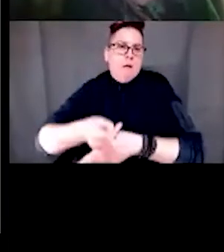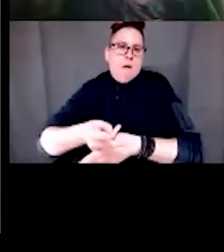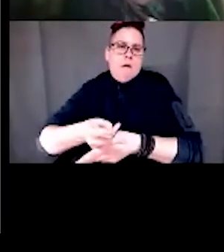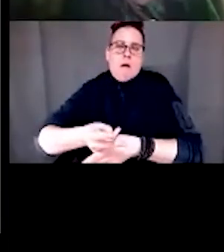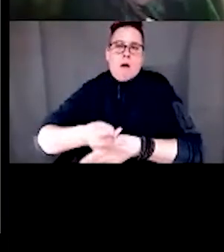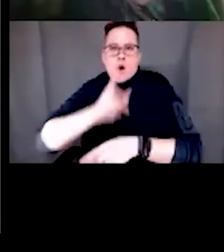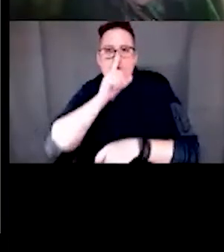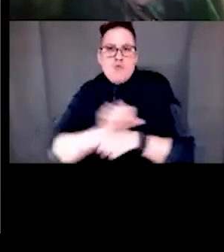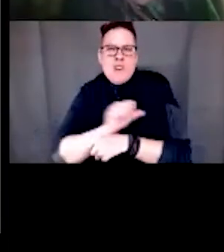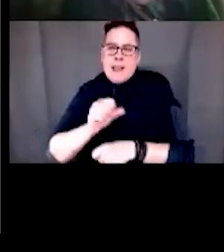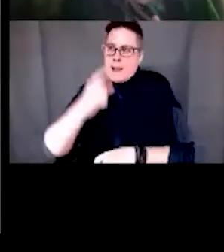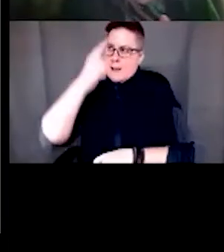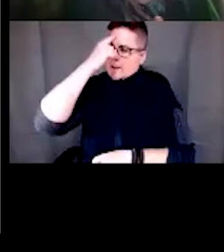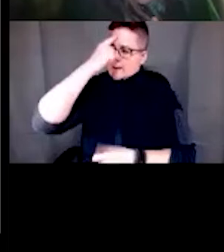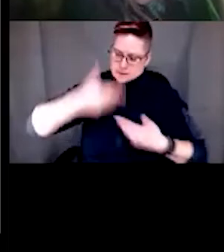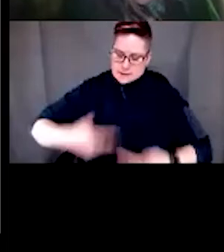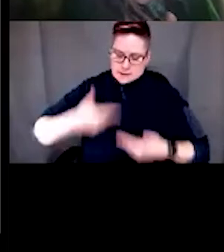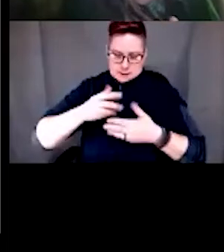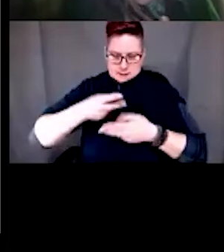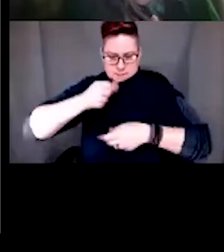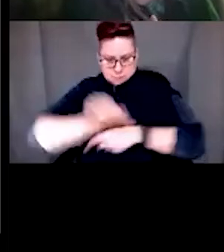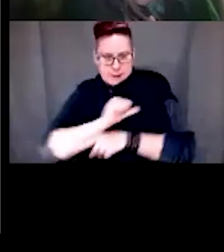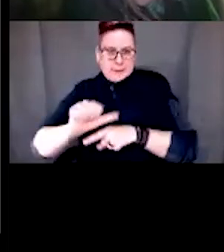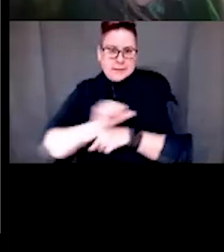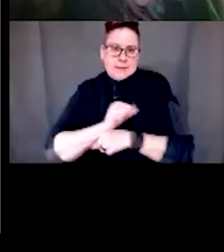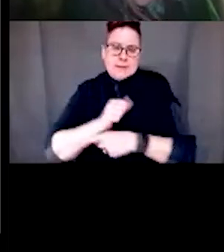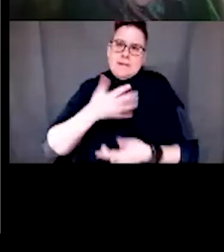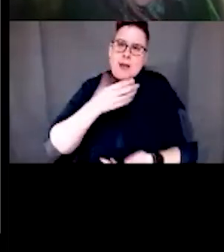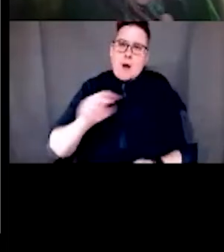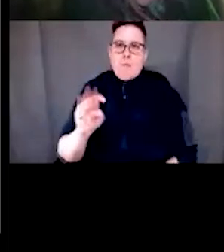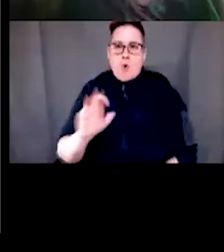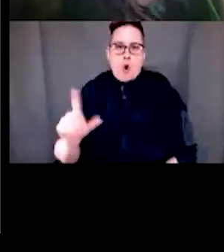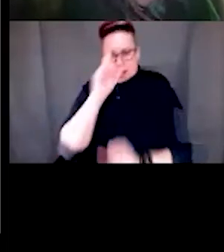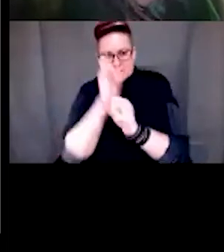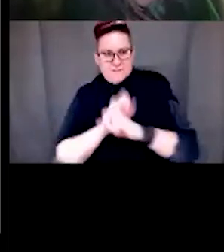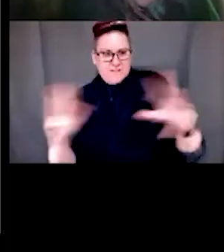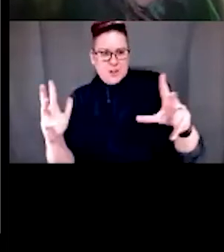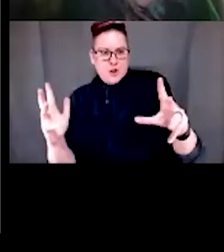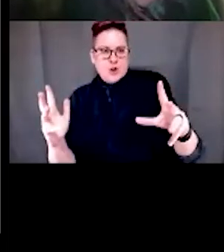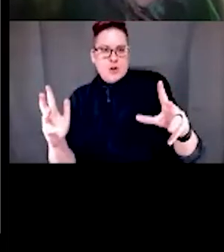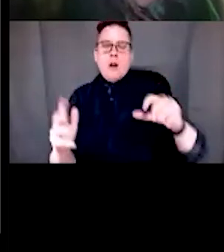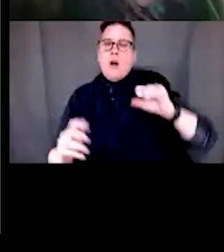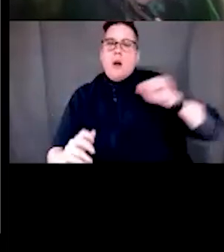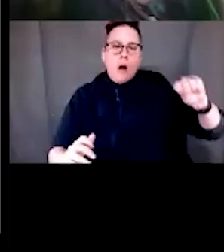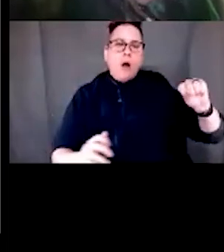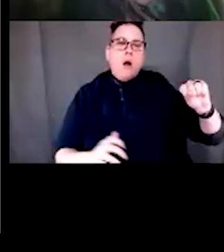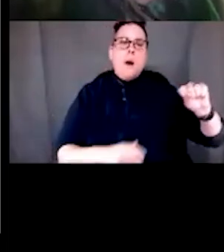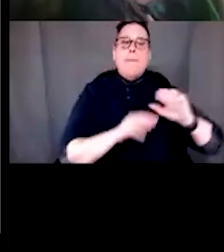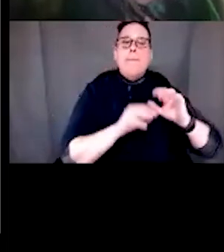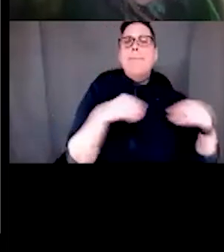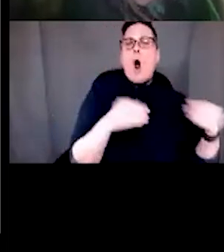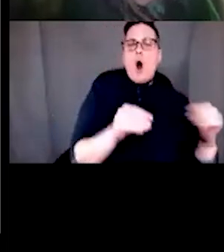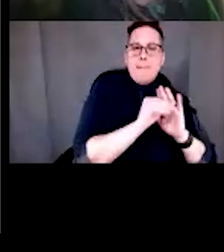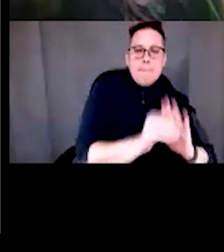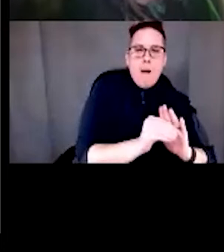practice and moral vision that resist reduction to the market model or the clarion call of efficiency has